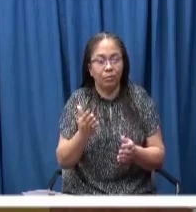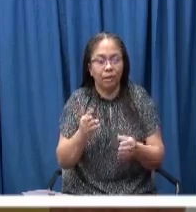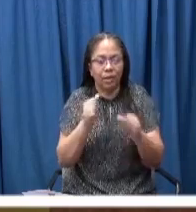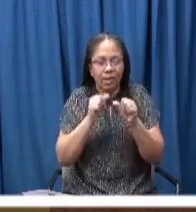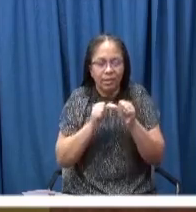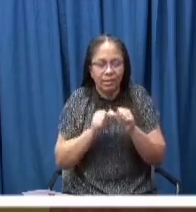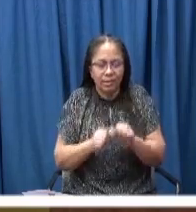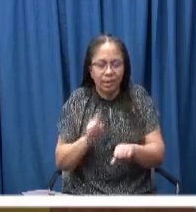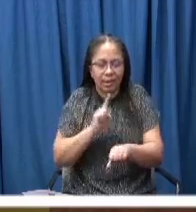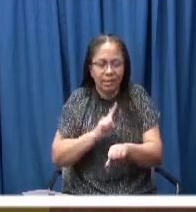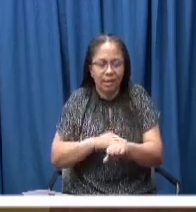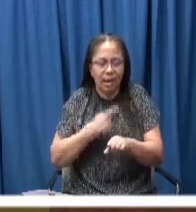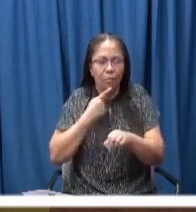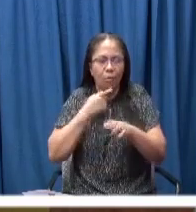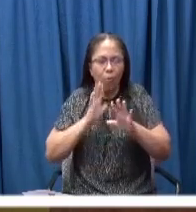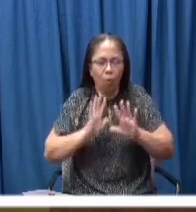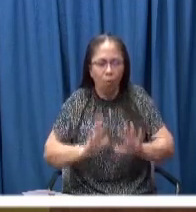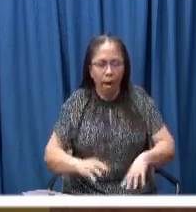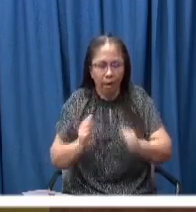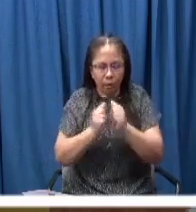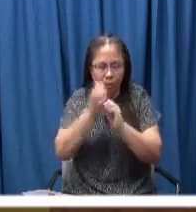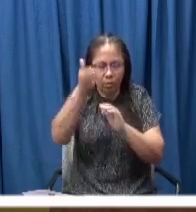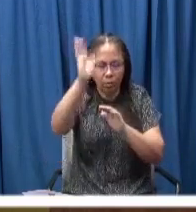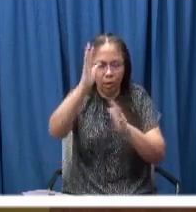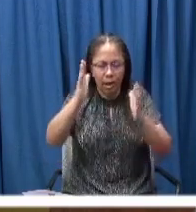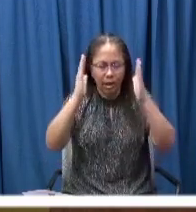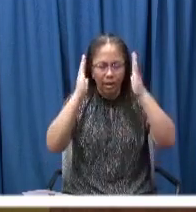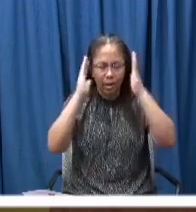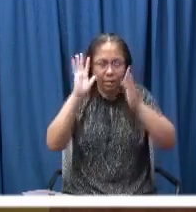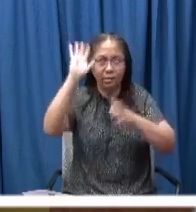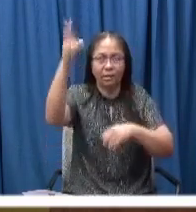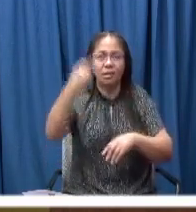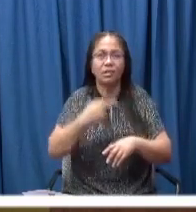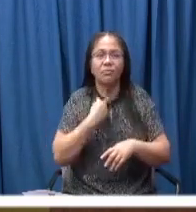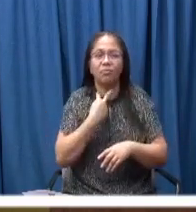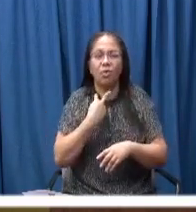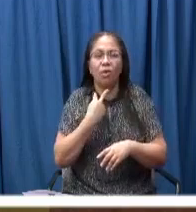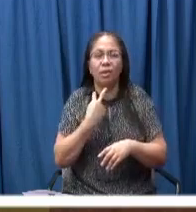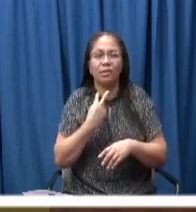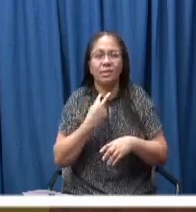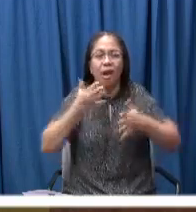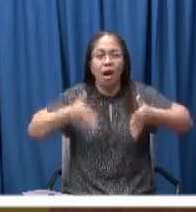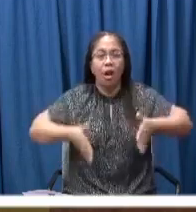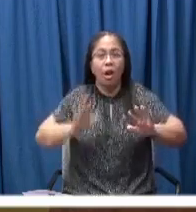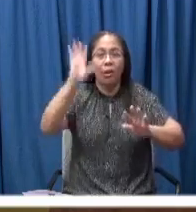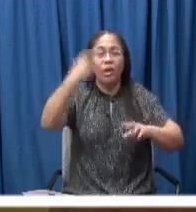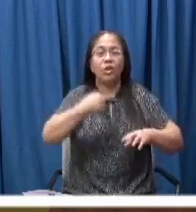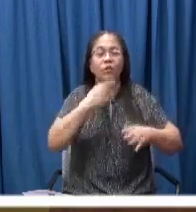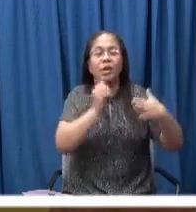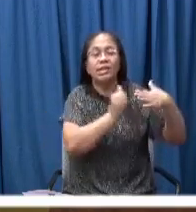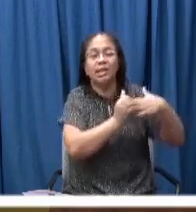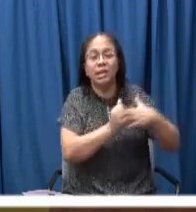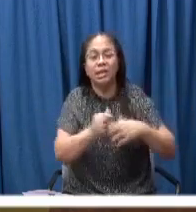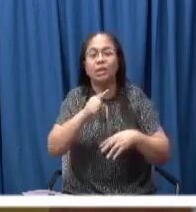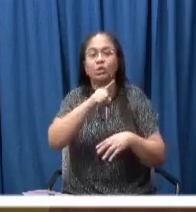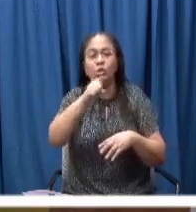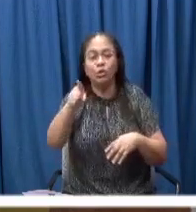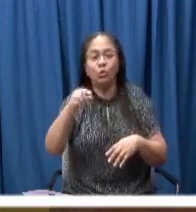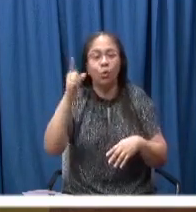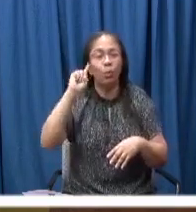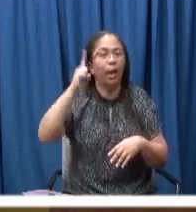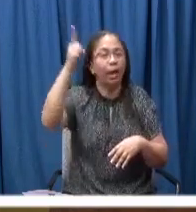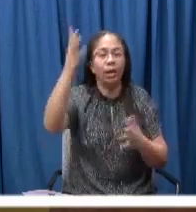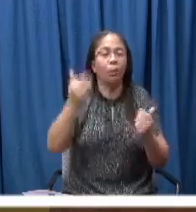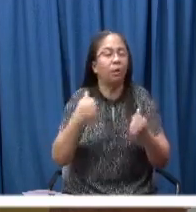quiet time with him. Listen to his voice. Allow his voice to lead you where he wants you to go, and